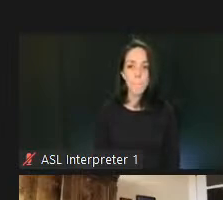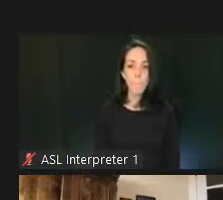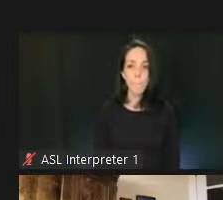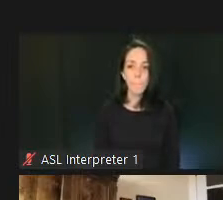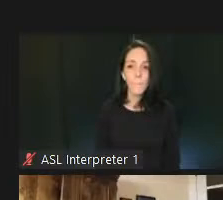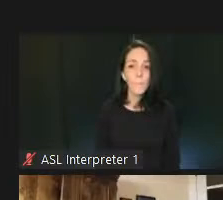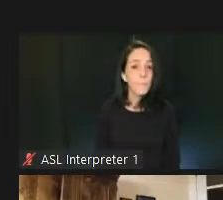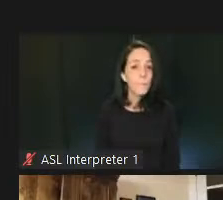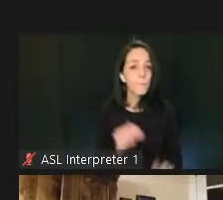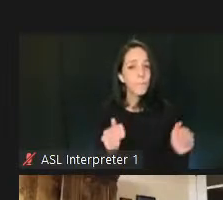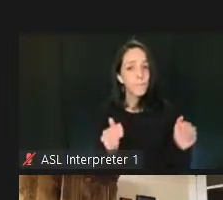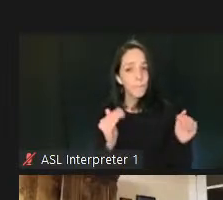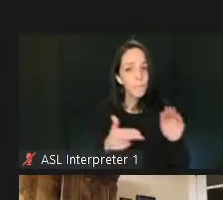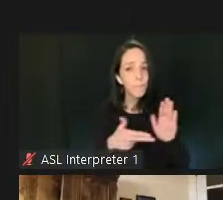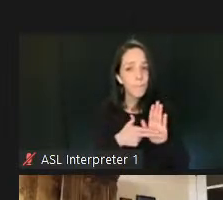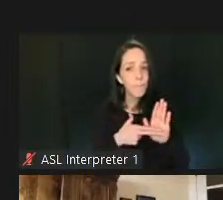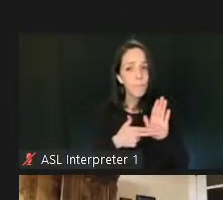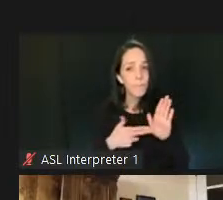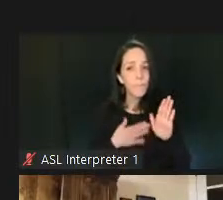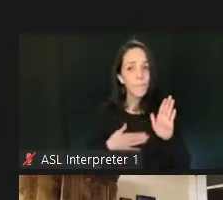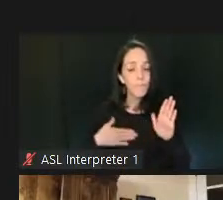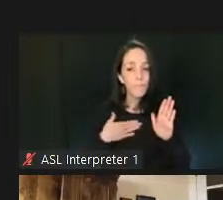Next slide, please.